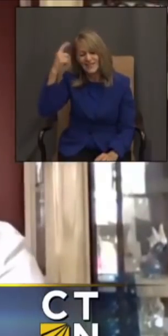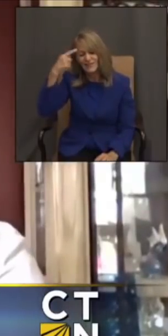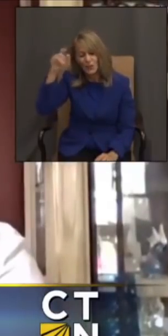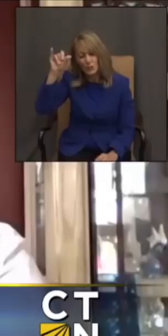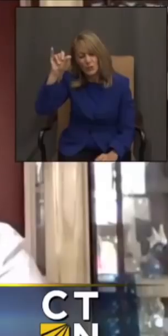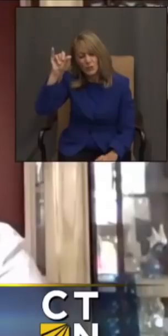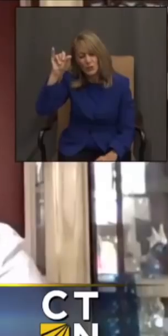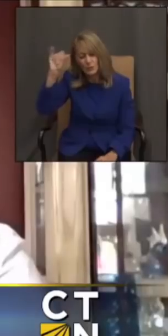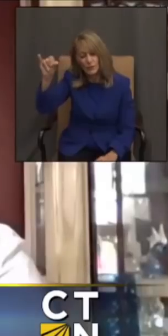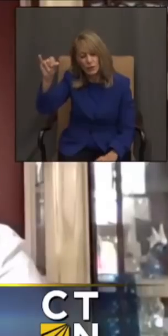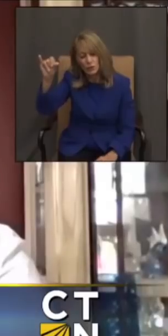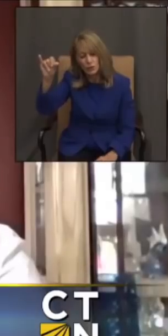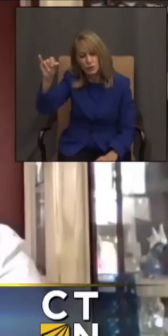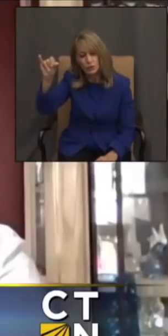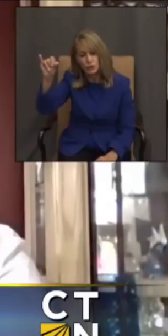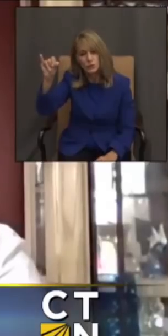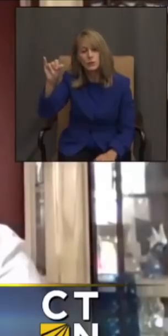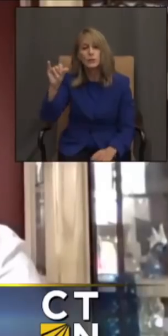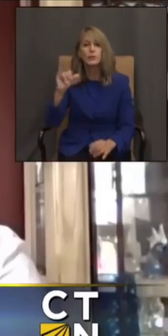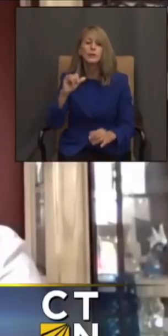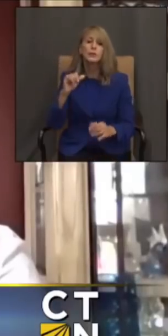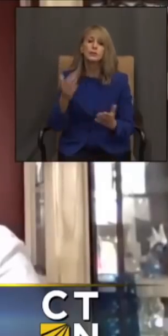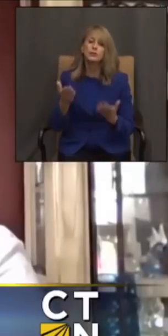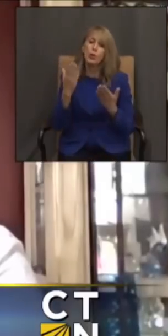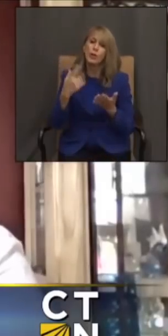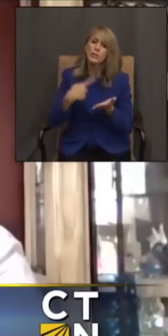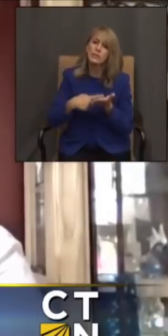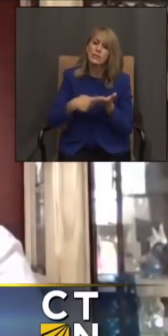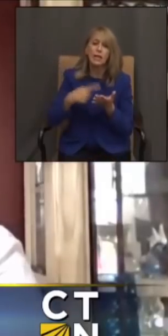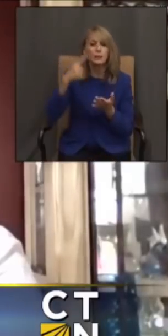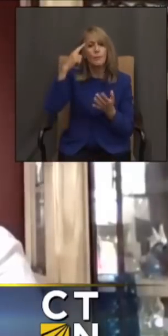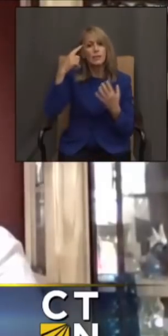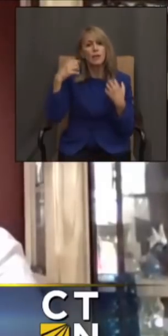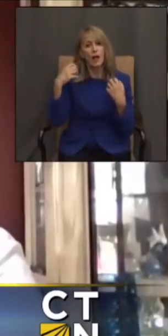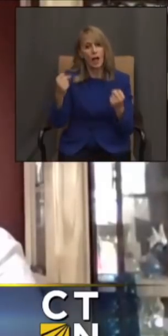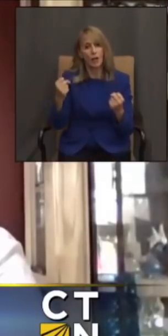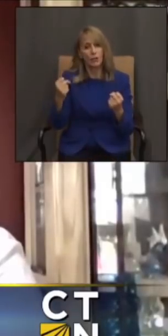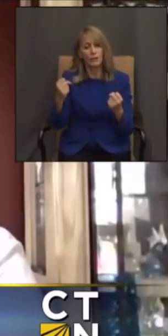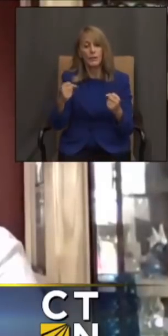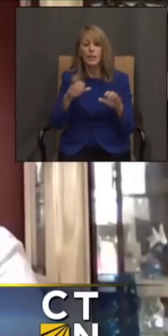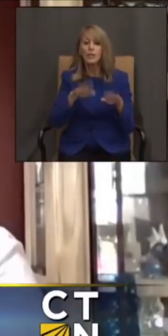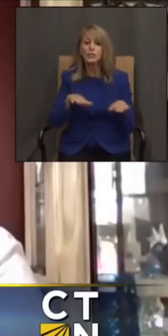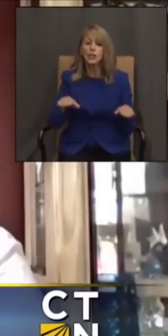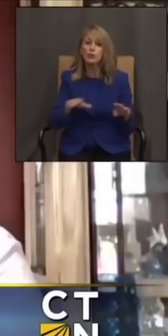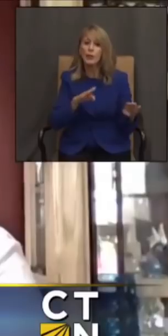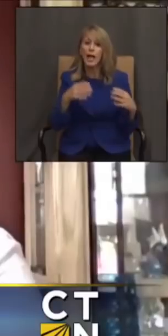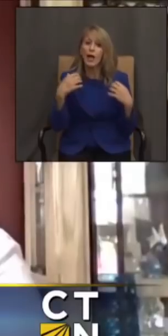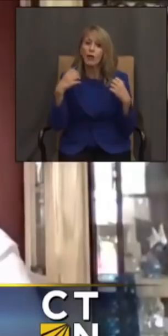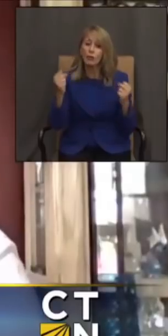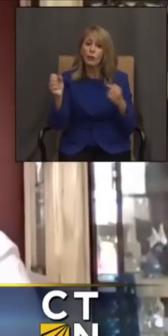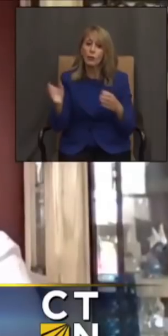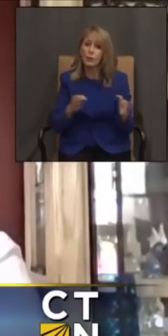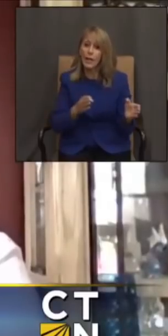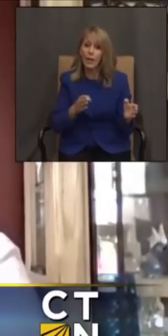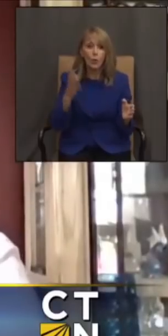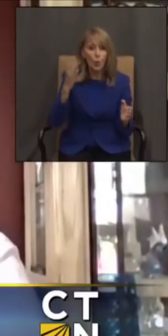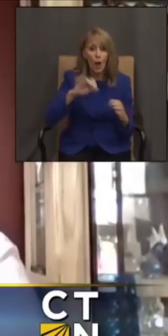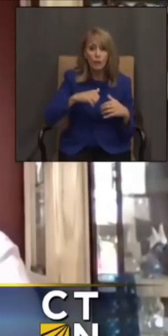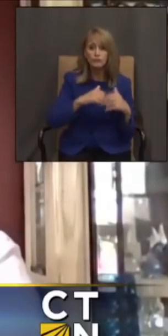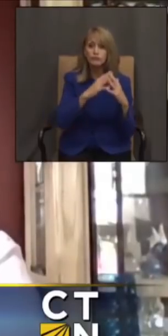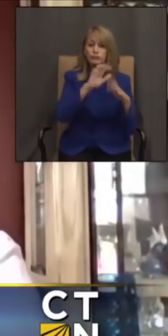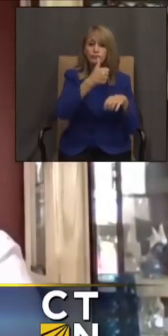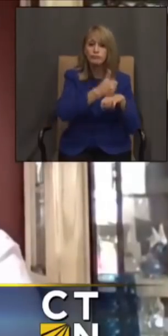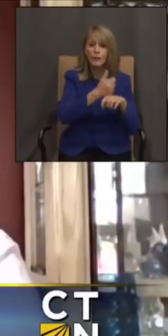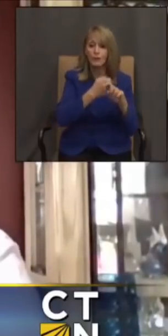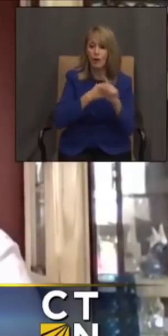started today's conversation on discussing mental health, and the Children's Behavioral Health Plan was born out of the Sandy Hook tragedy. It has